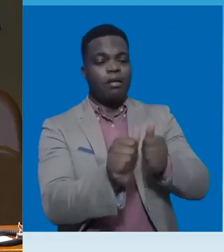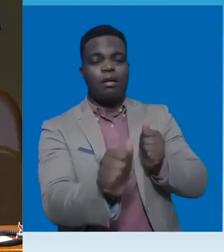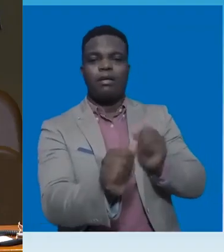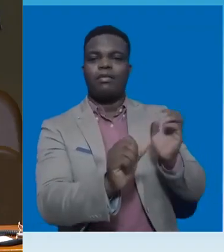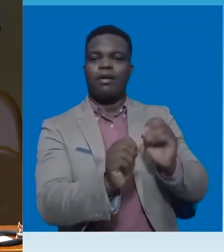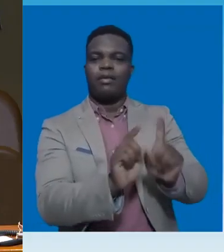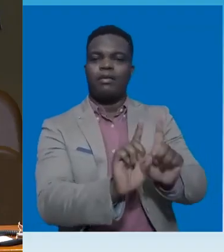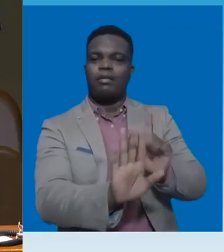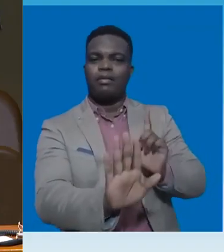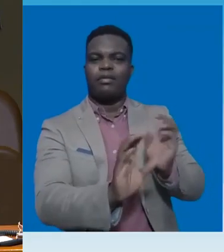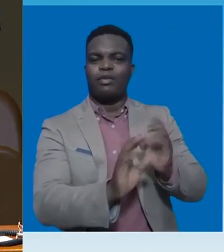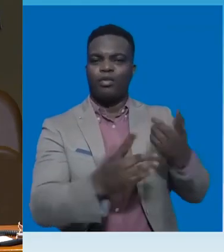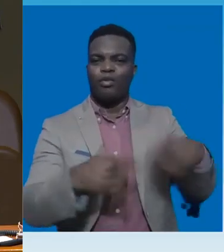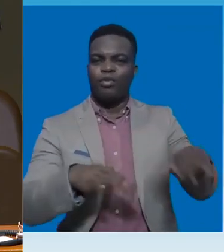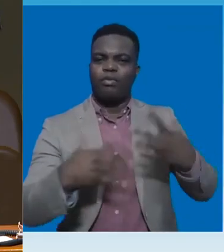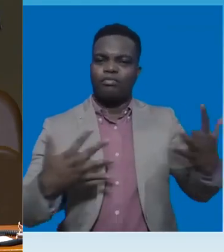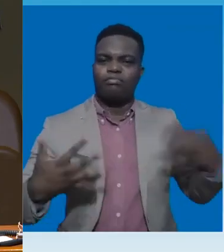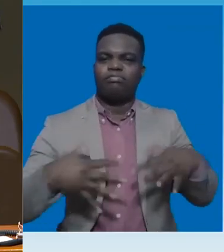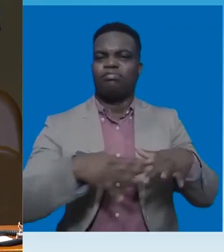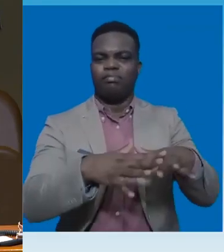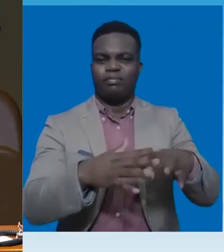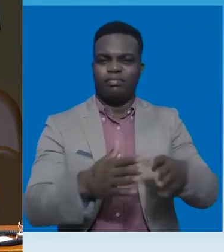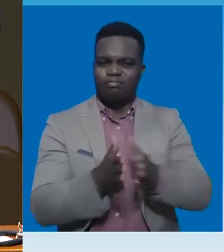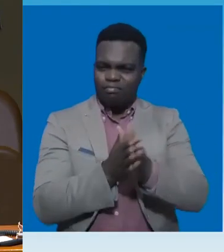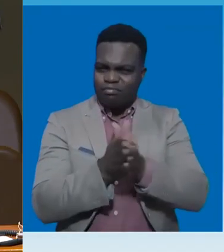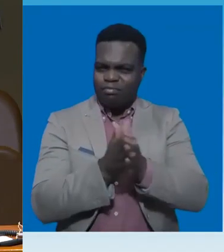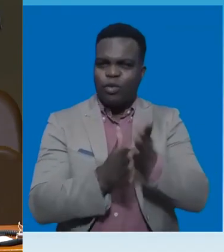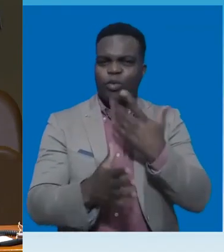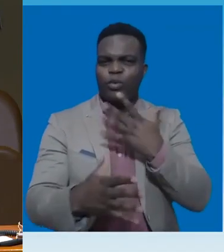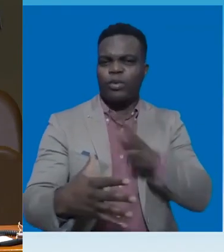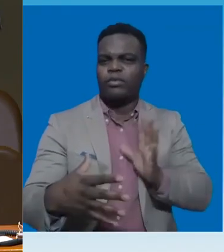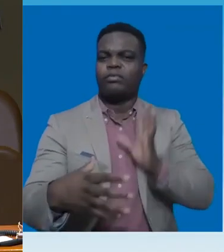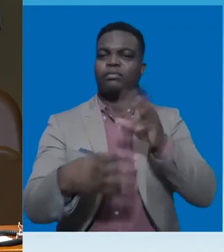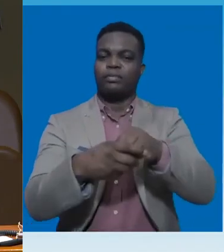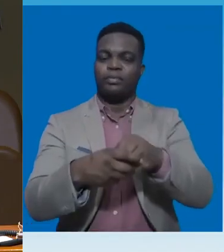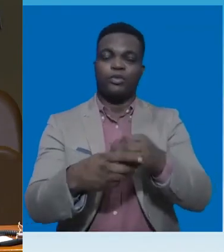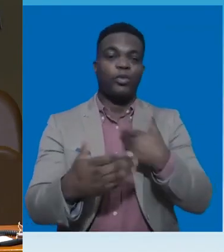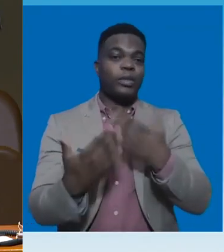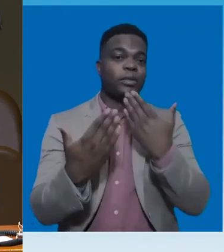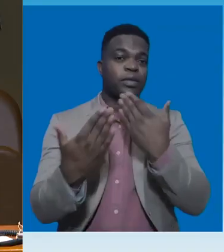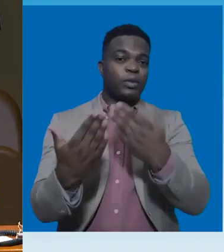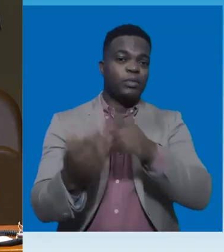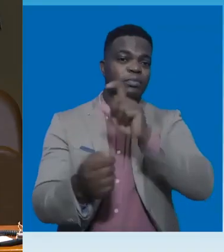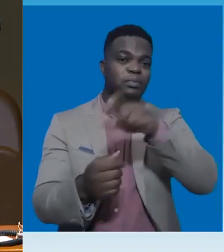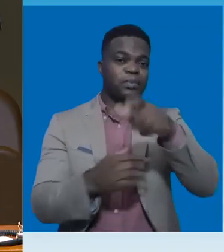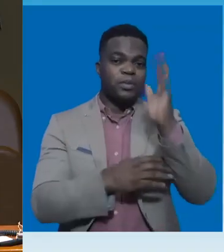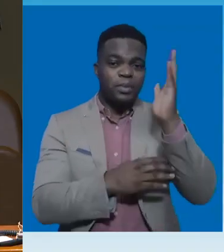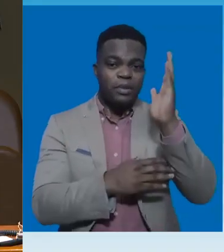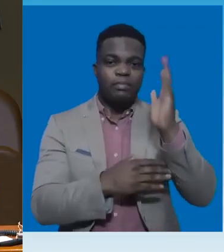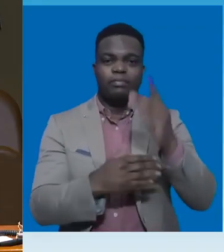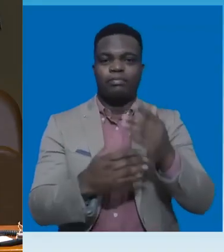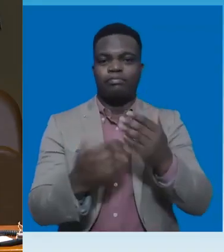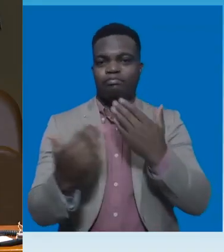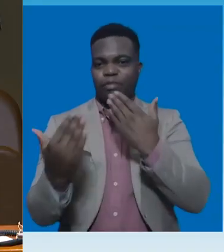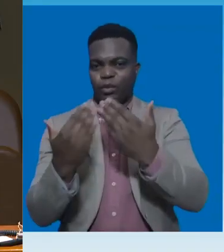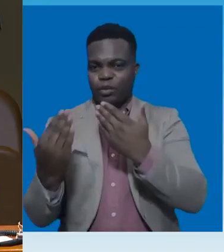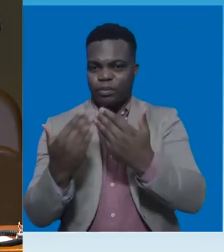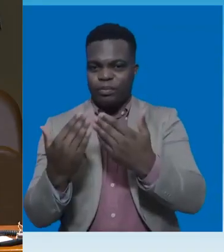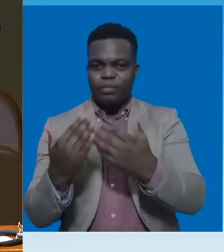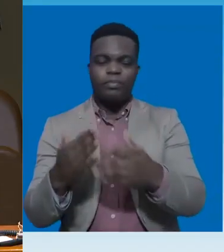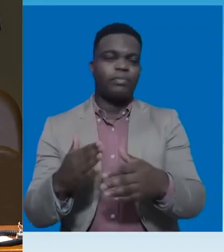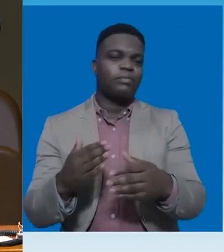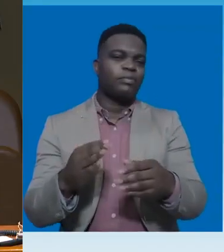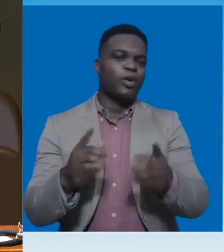down. And thank you again very much. And I would like to warmly welcome our next group of speakers to take their seats